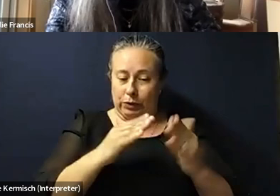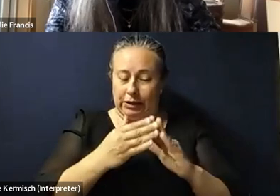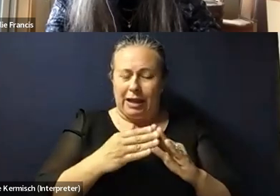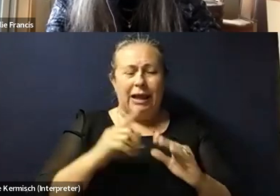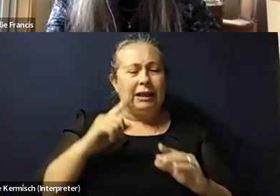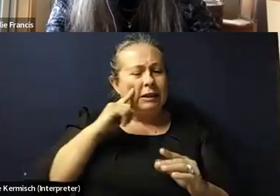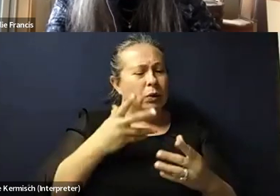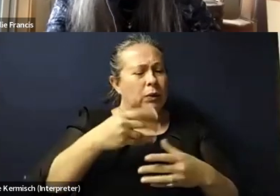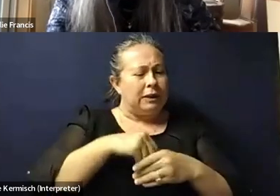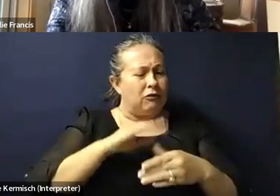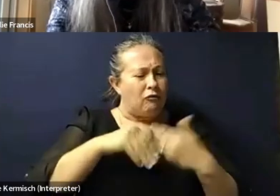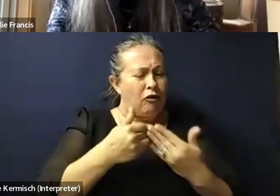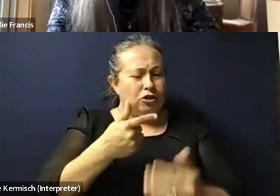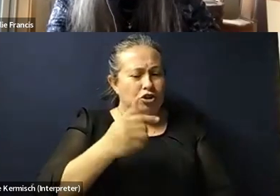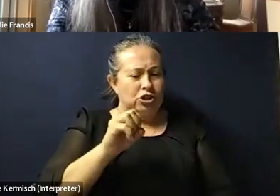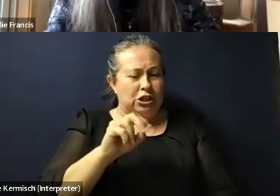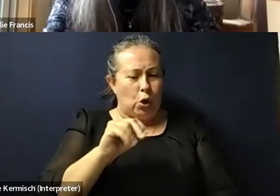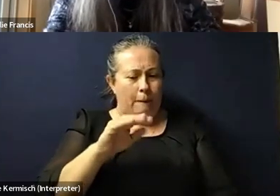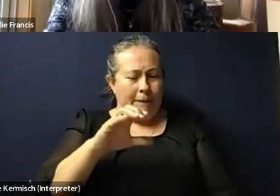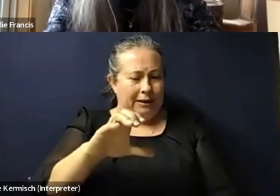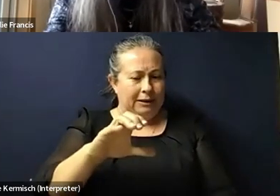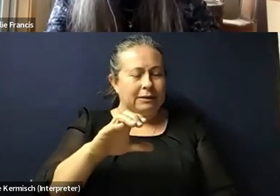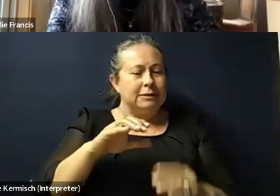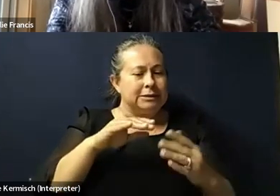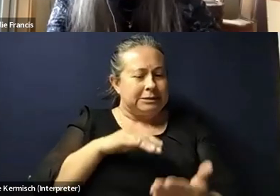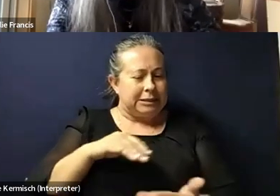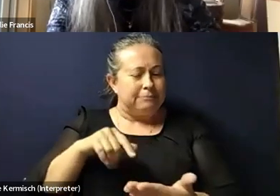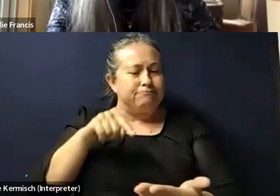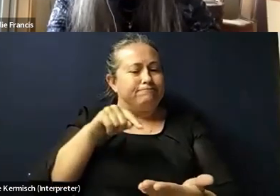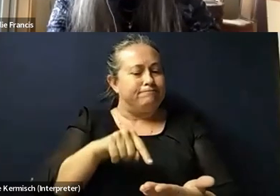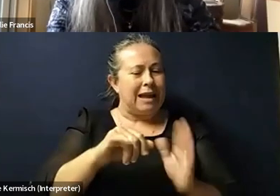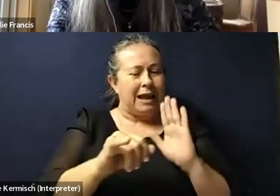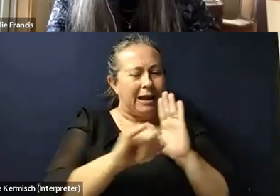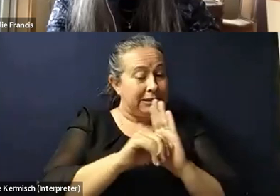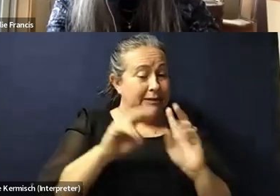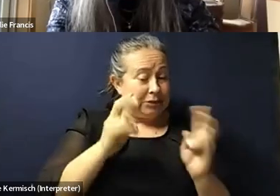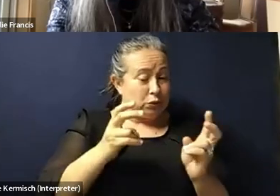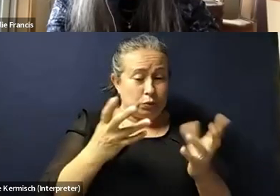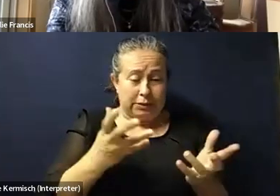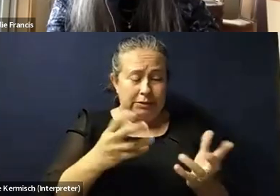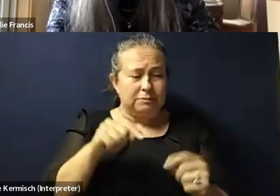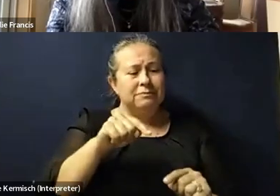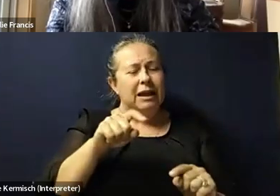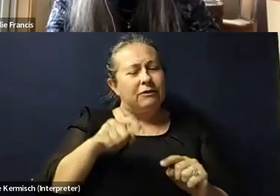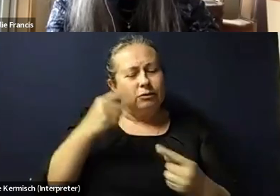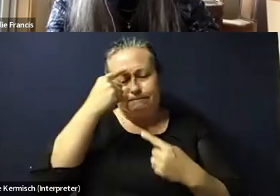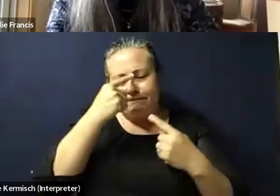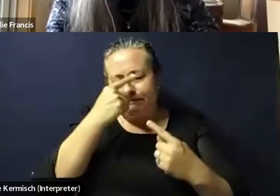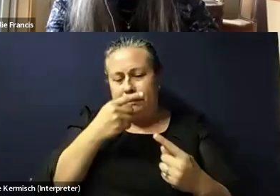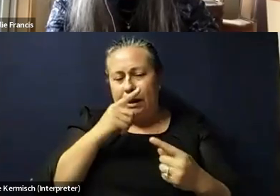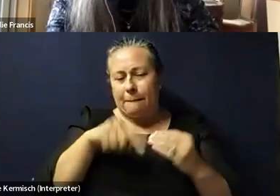genomic studies that we're doing, I think one important aspect of that, of the identity issue to me, is that we have to think how